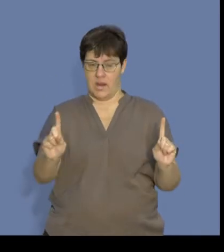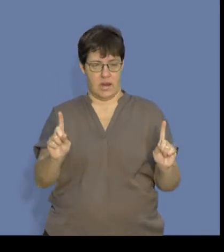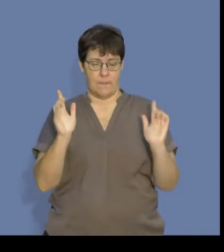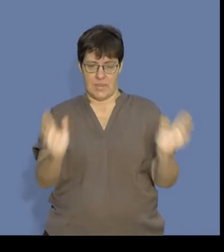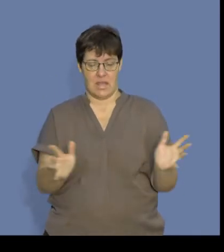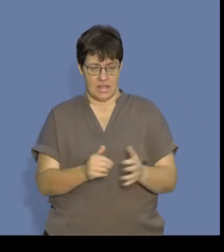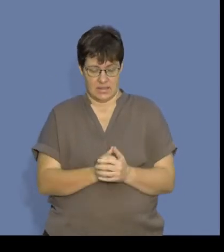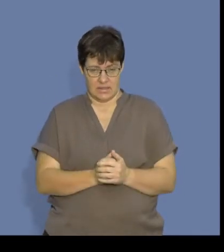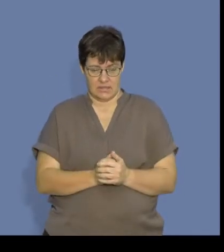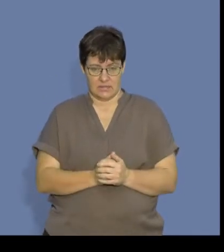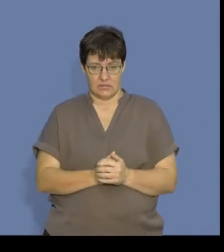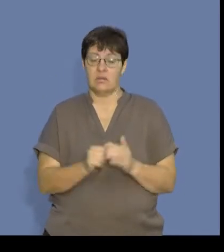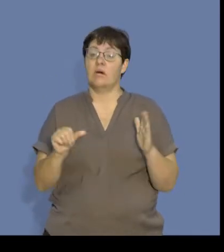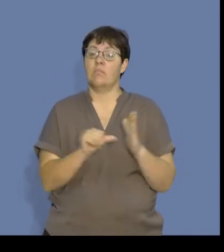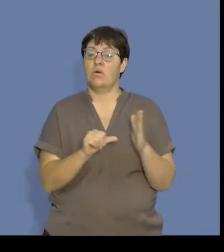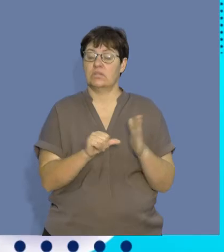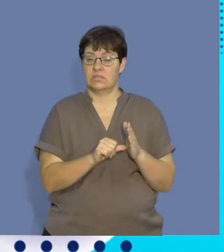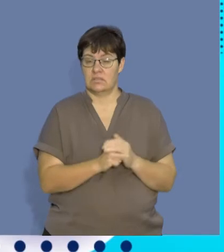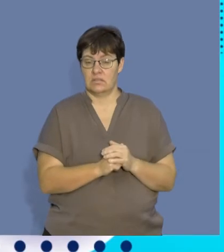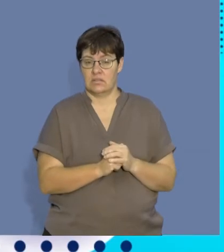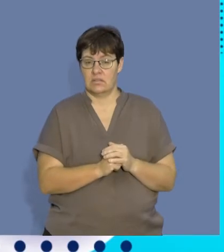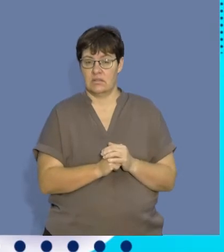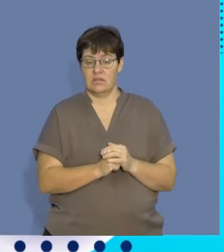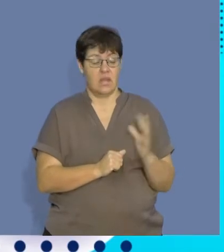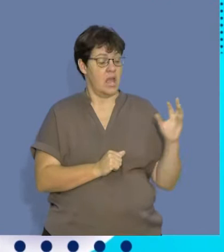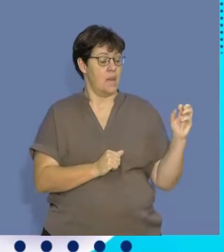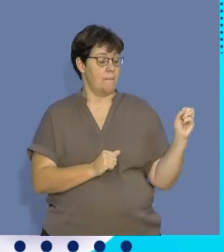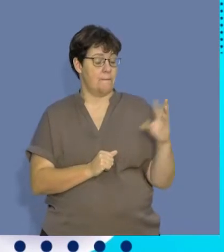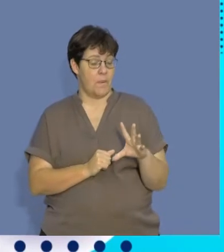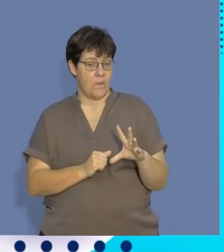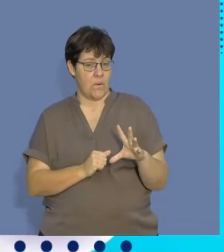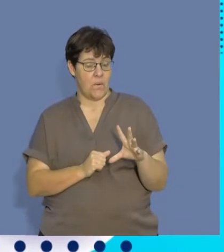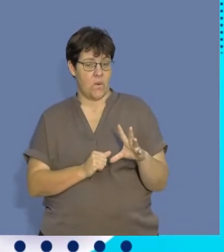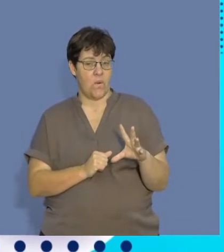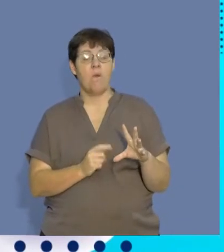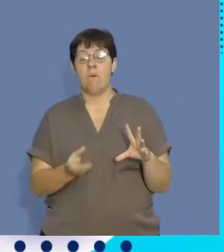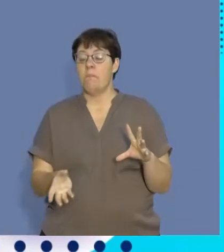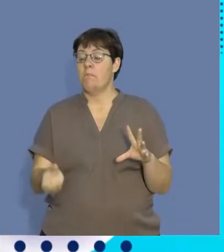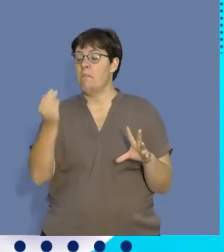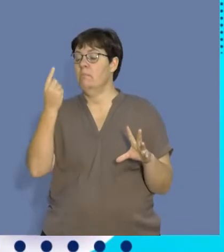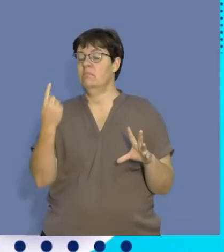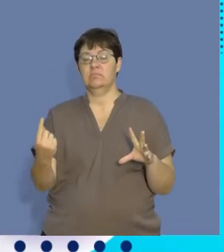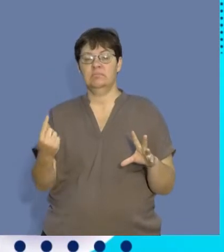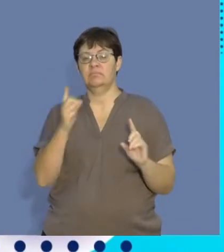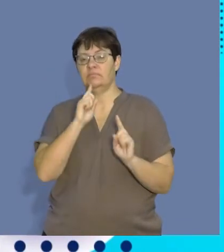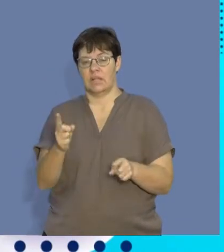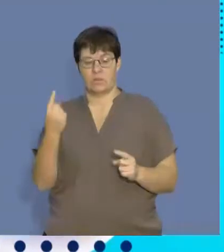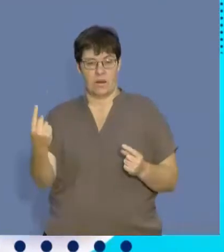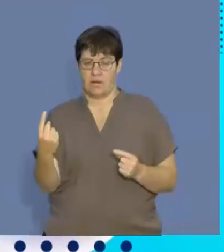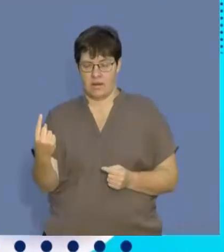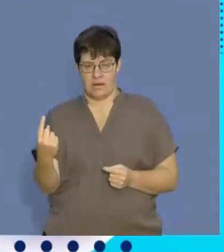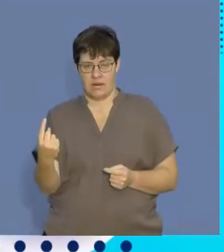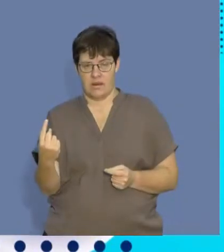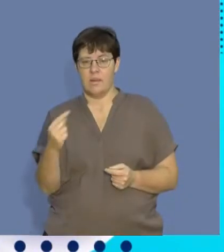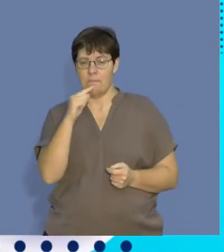the most important thing here, guys, is every input that you have must only give you one output value for it to